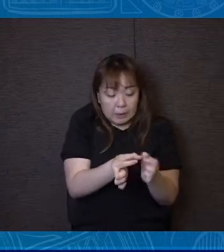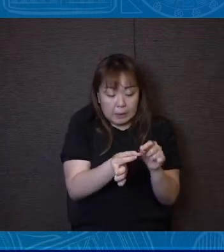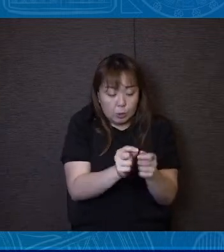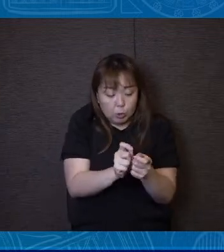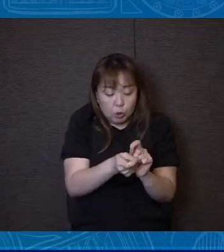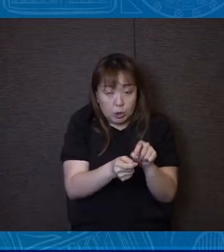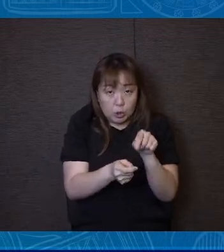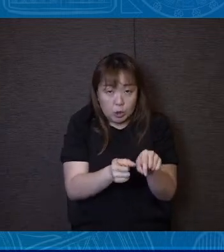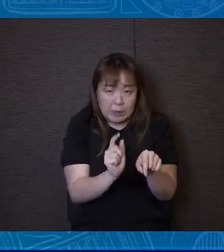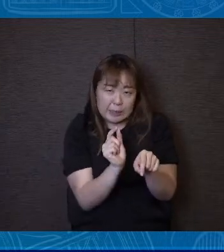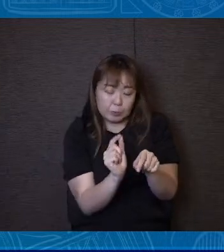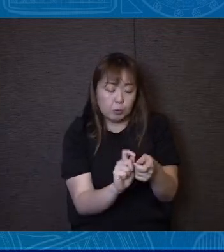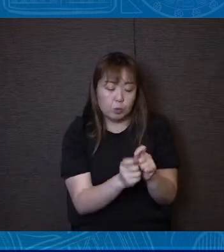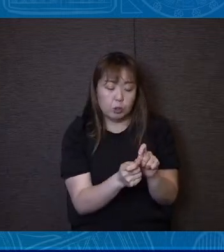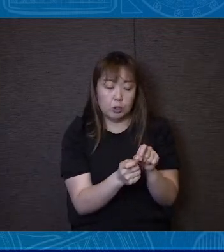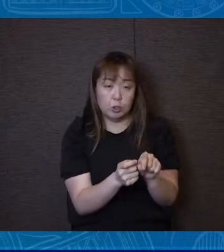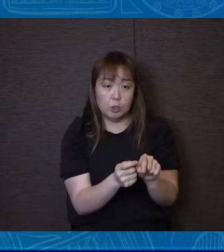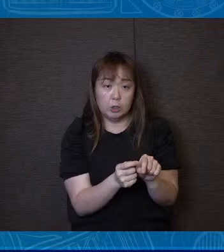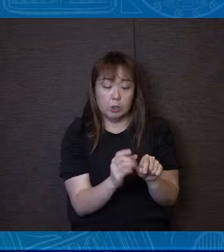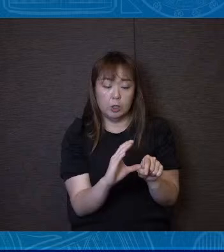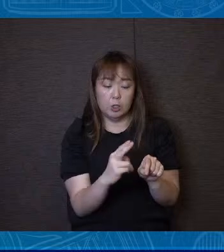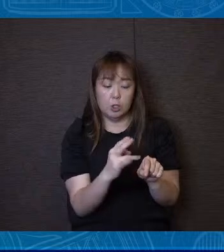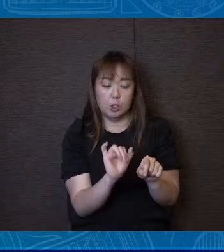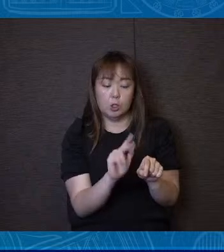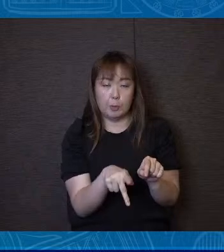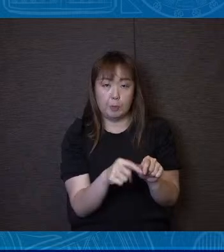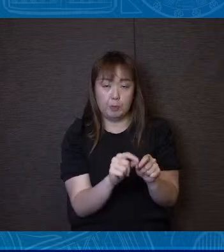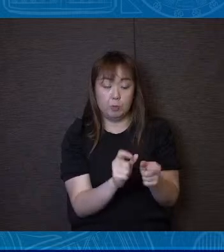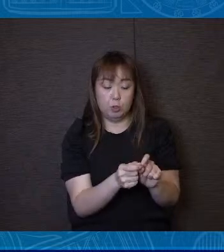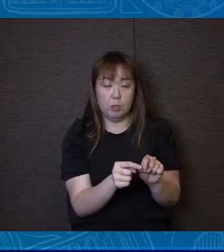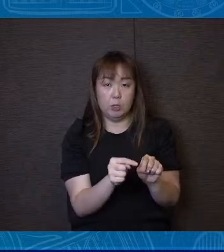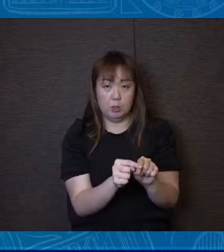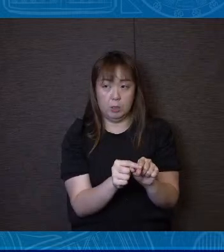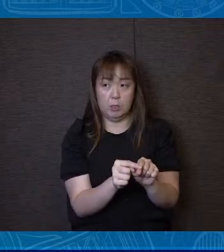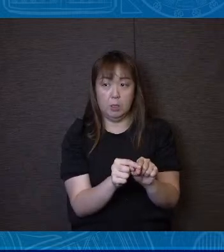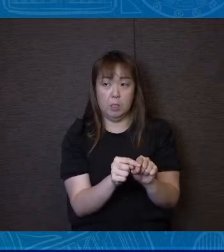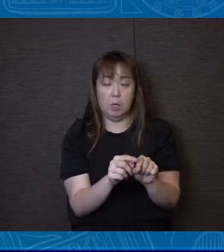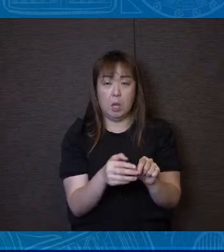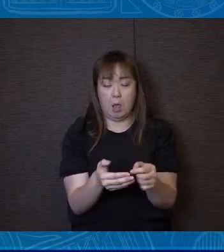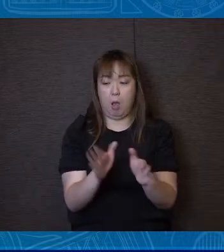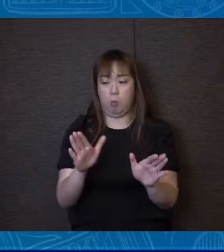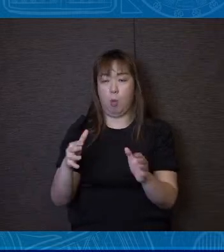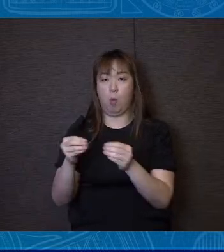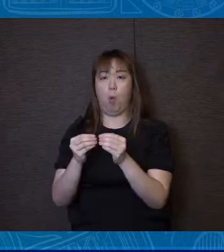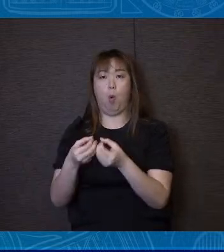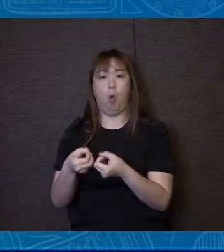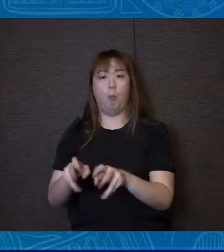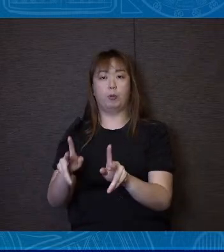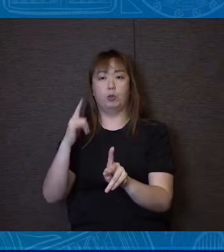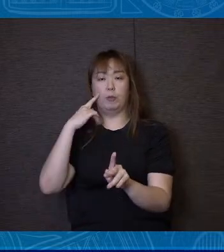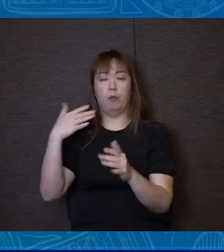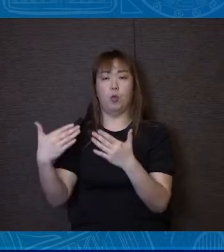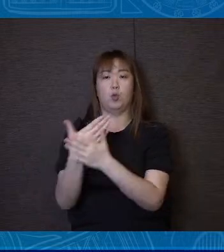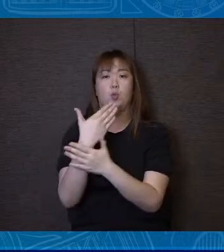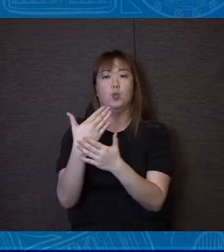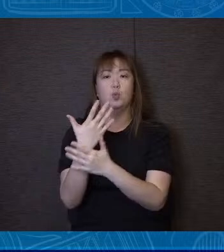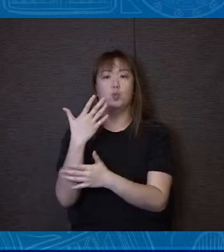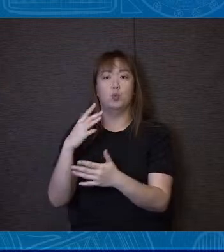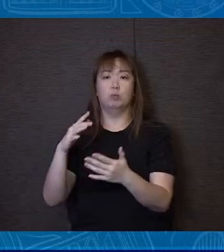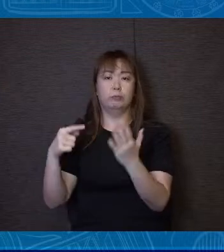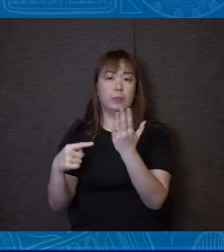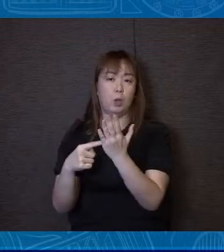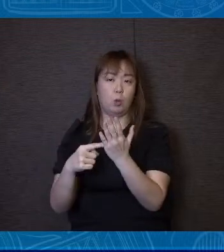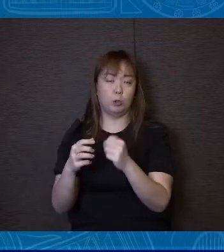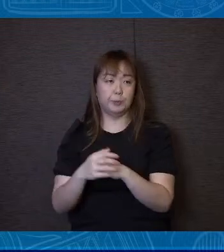device, a tiny change in the chip, can actually open up opportunities for new technologies.